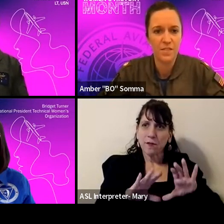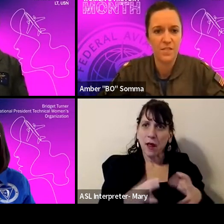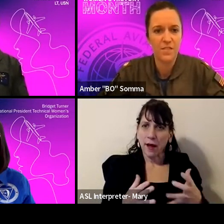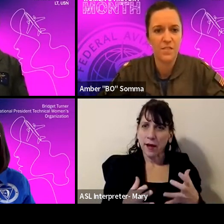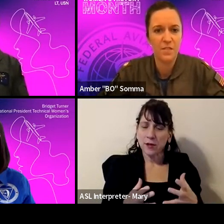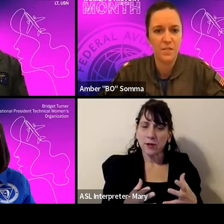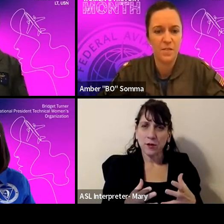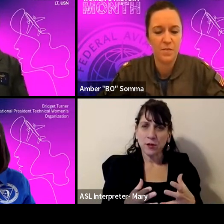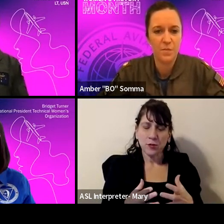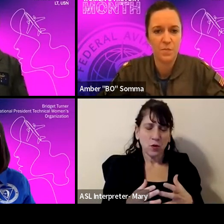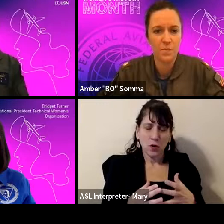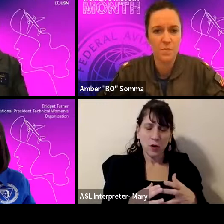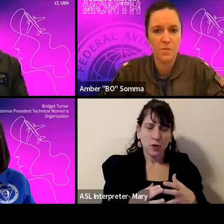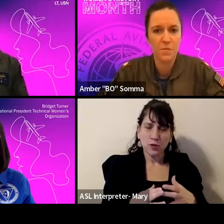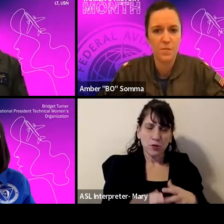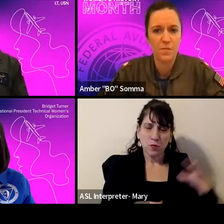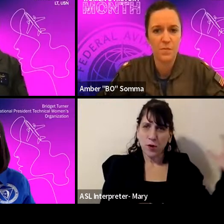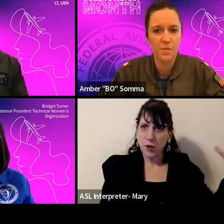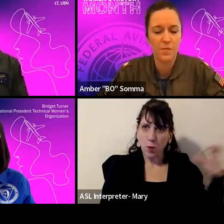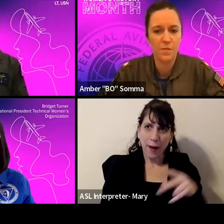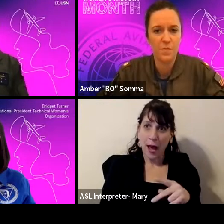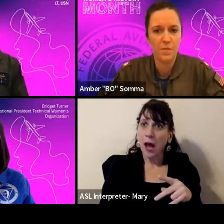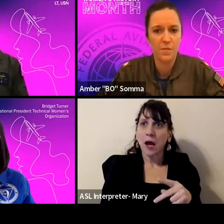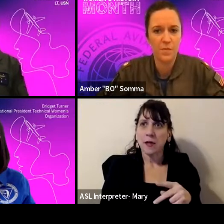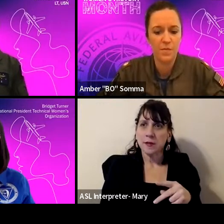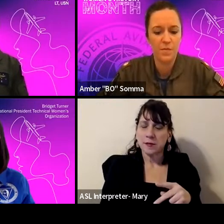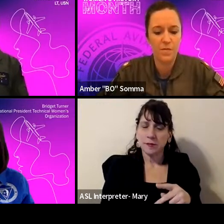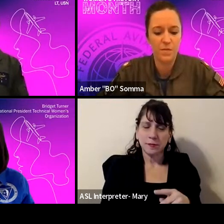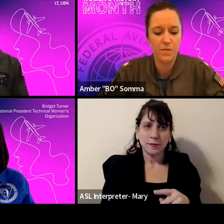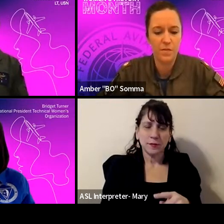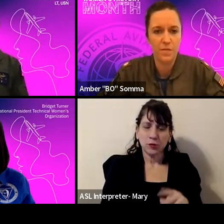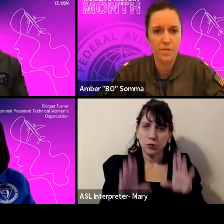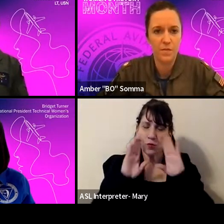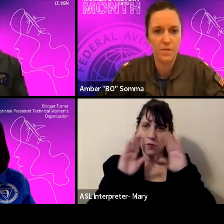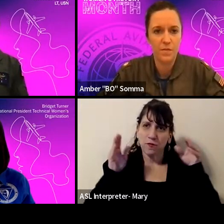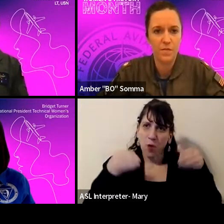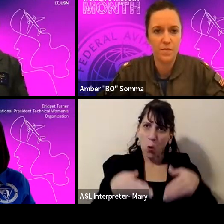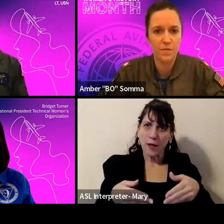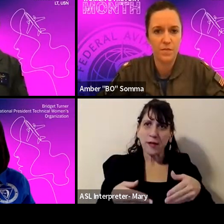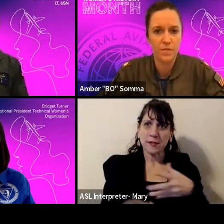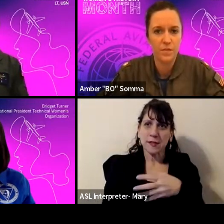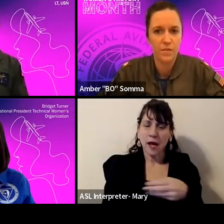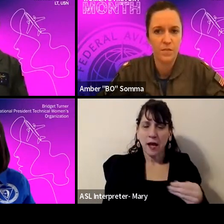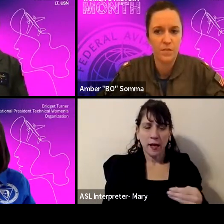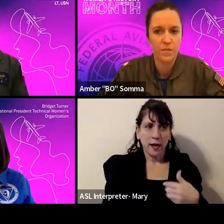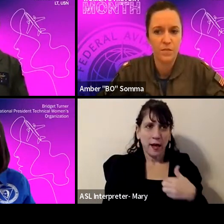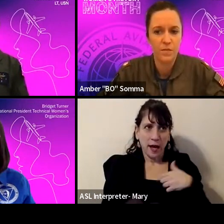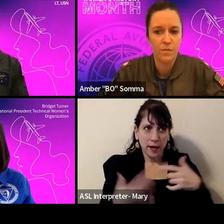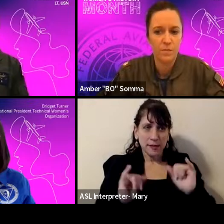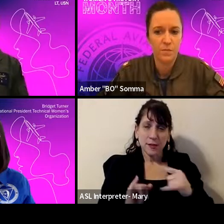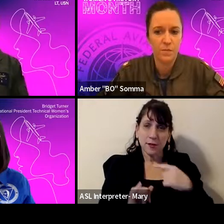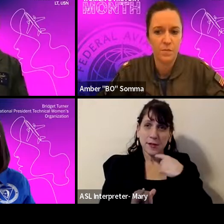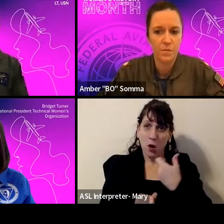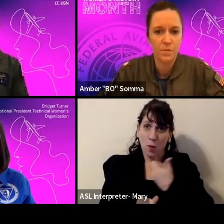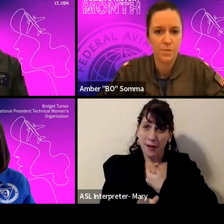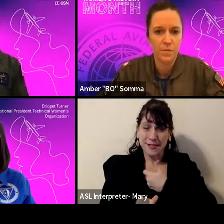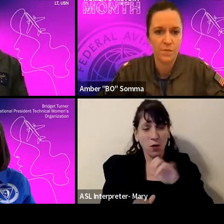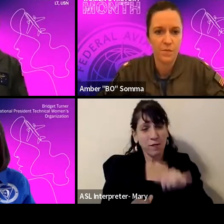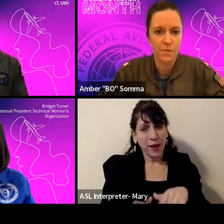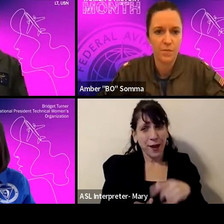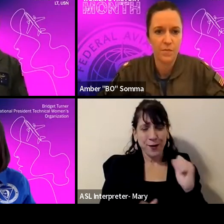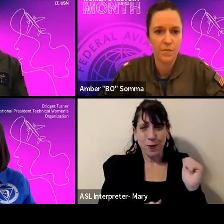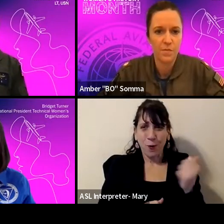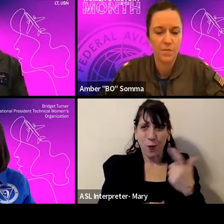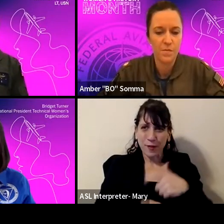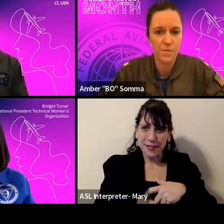of bring you back to, you know, refocus. And I still tell myself that all the time,